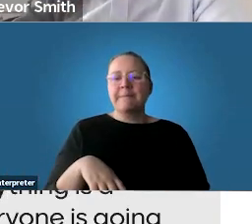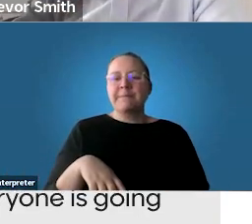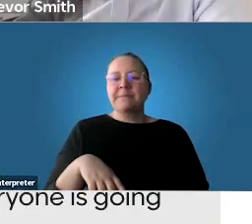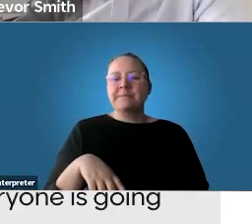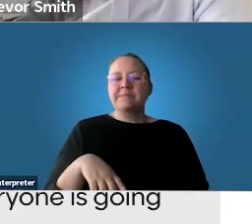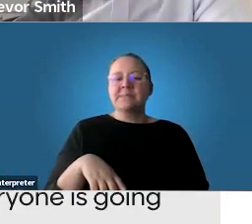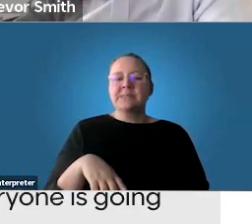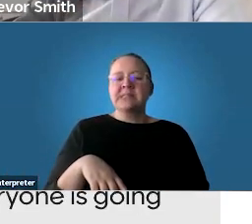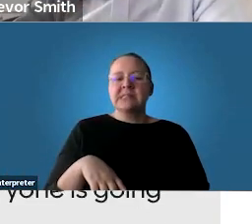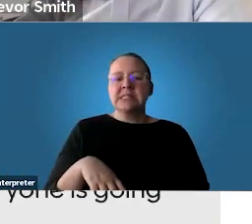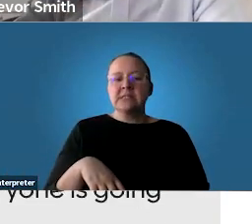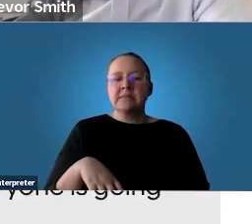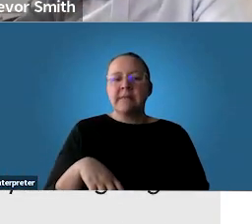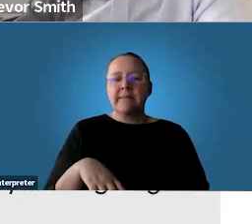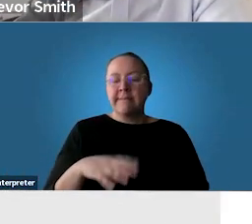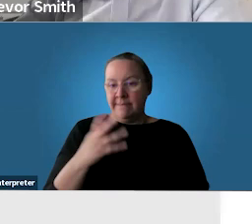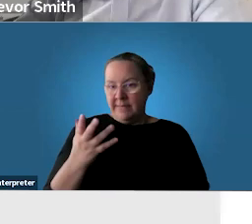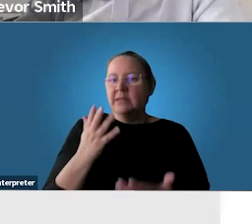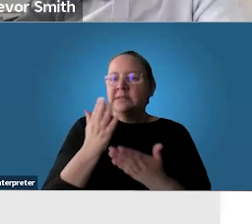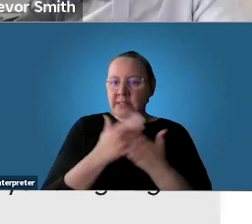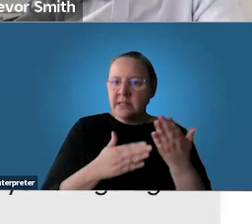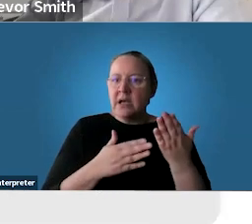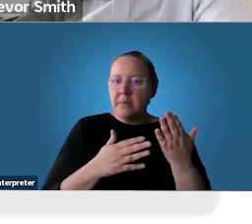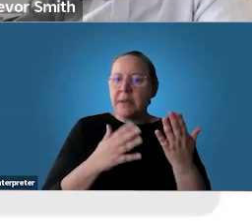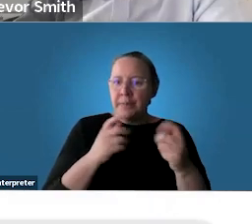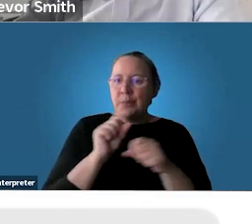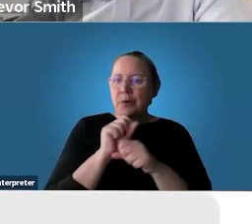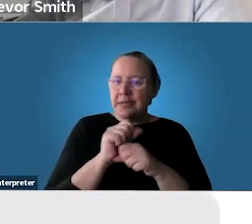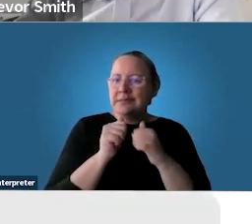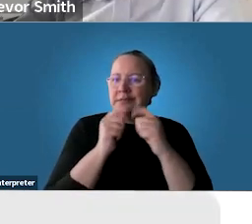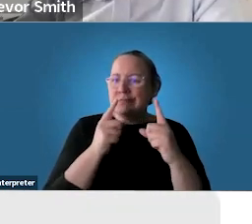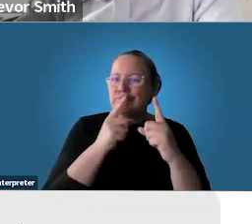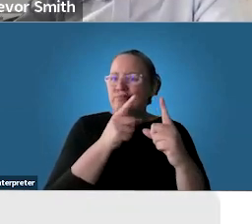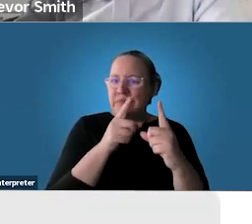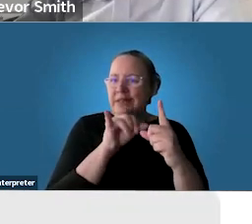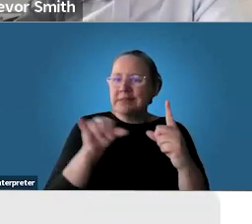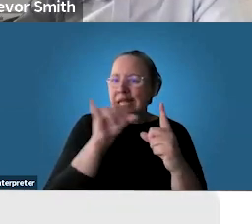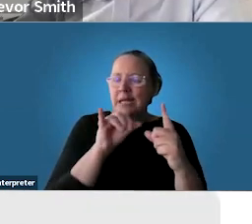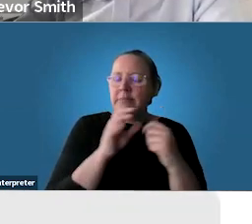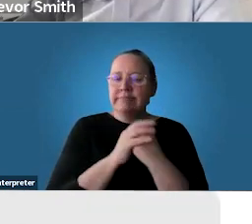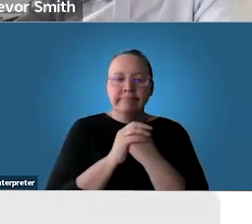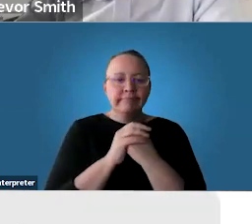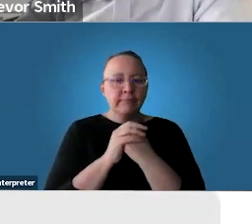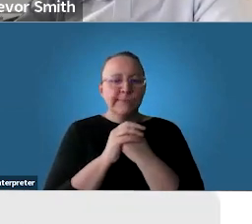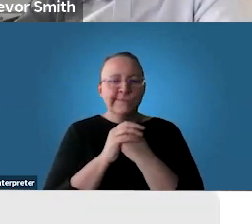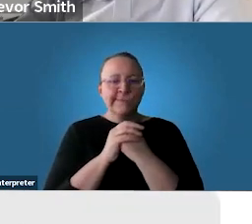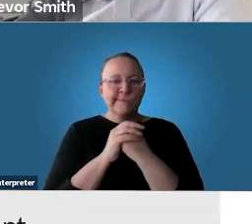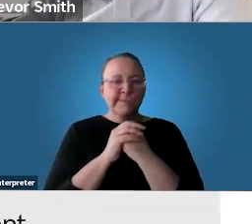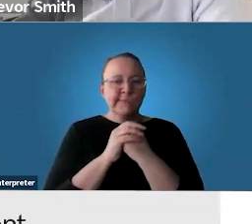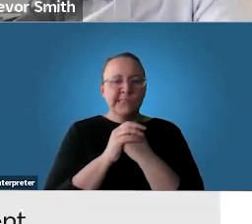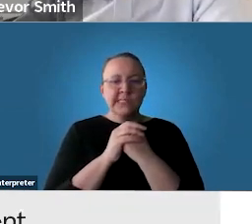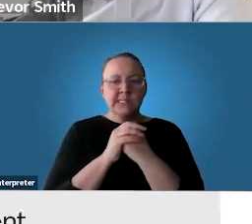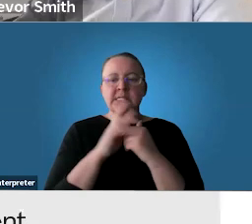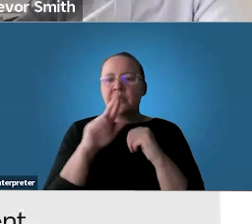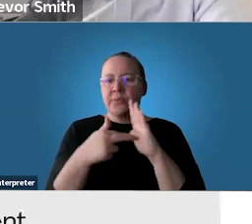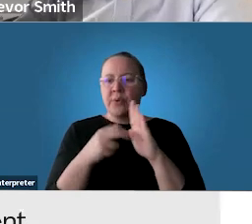that, in theory, might be working toward the same thing, which we also talked about within the lab and like just the